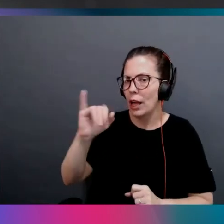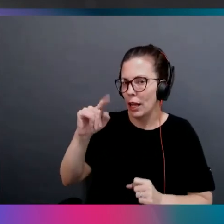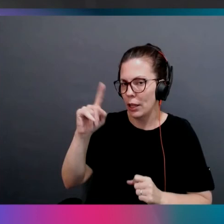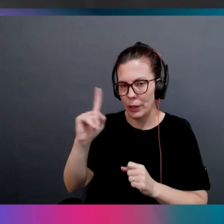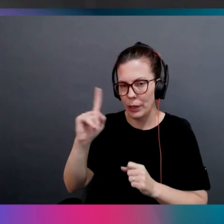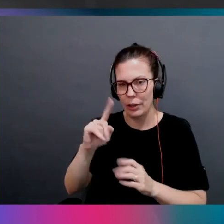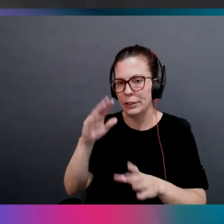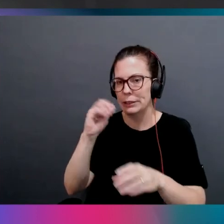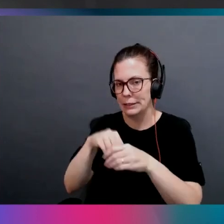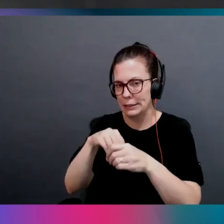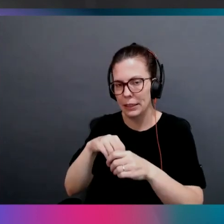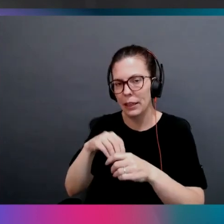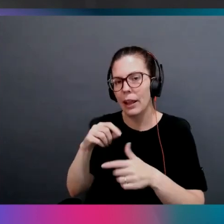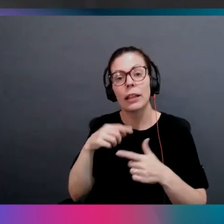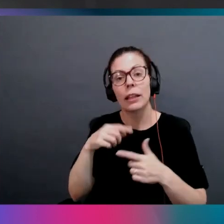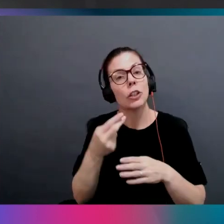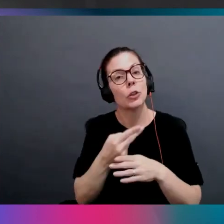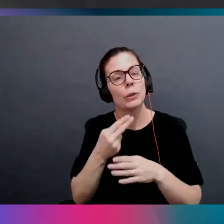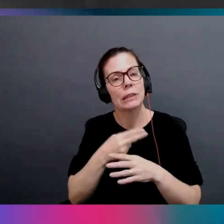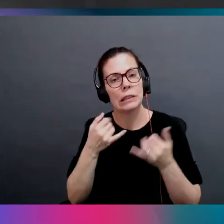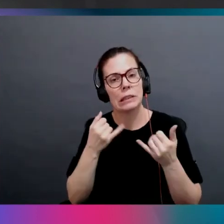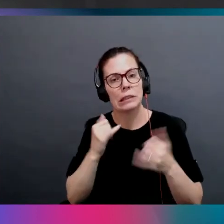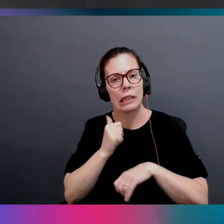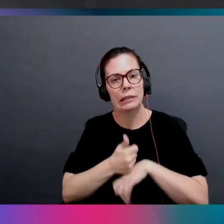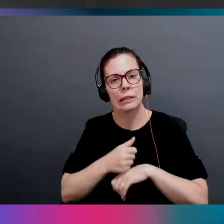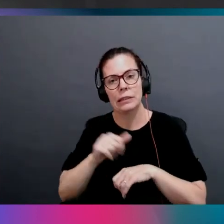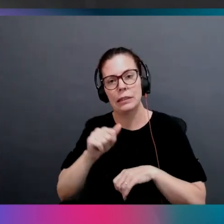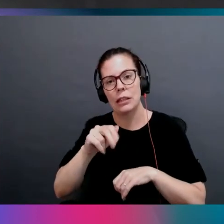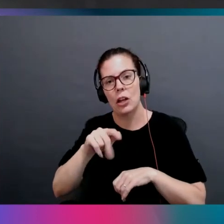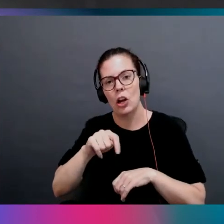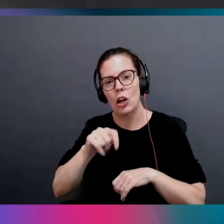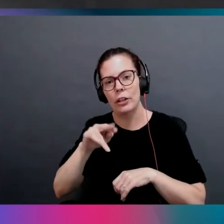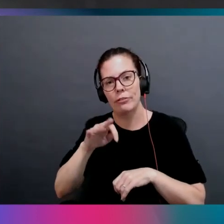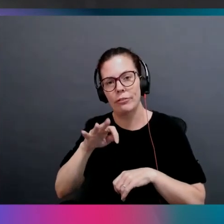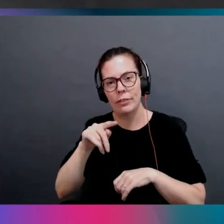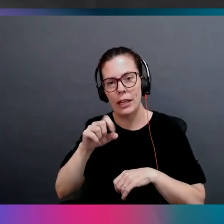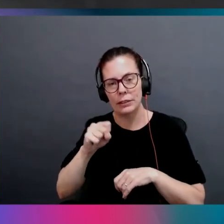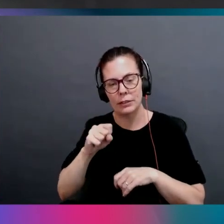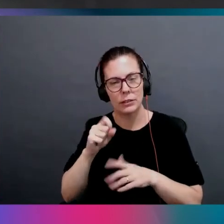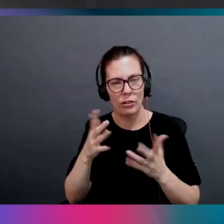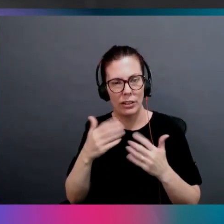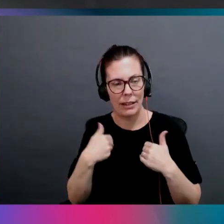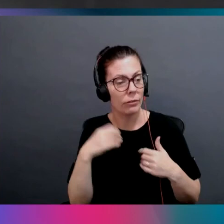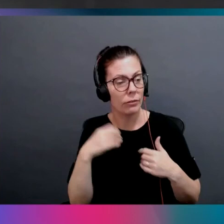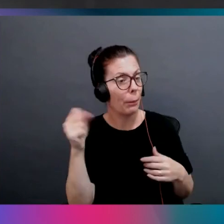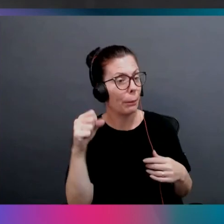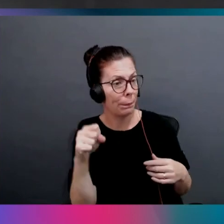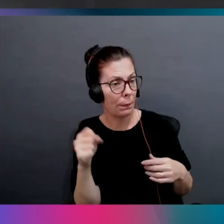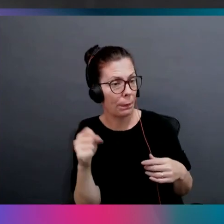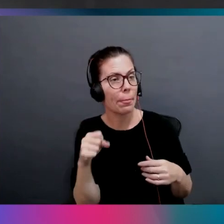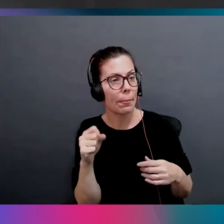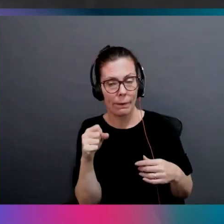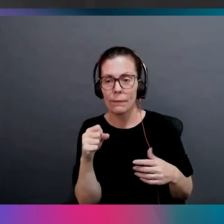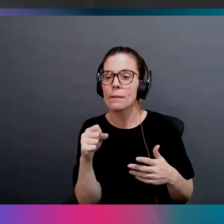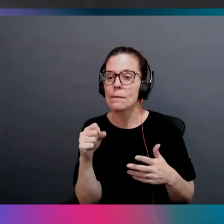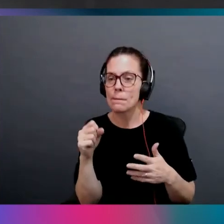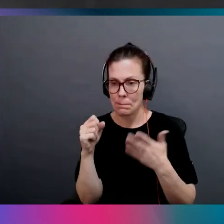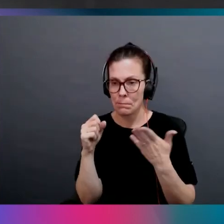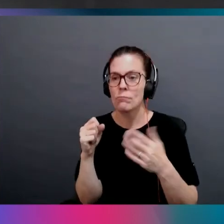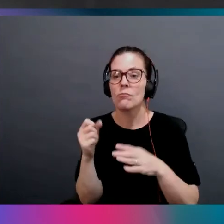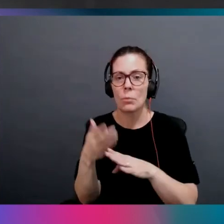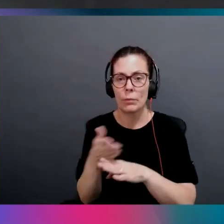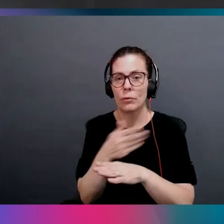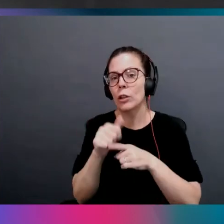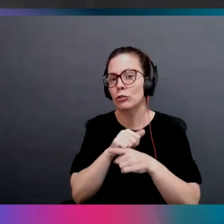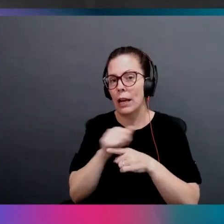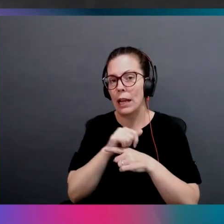says using existing artifacts. So you already had one. Yep. Okay. Yeah, and then, so in this case here, I took the earlier training job and just